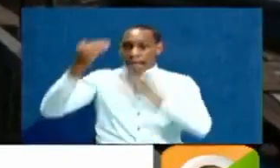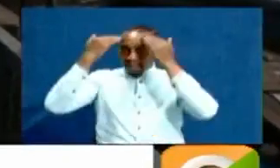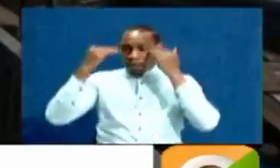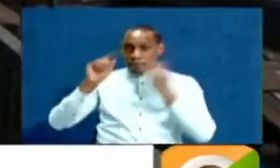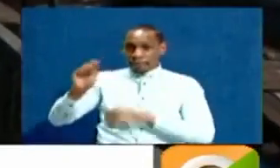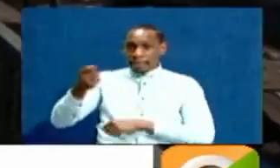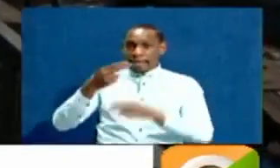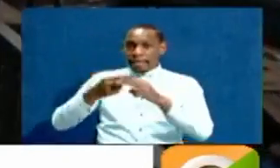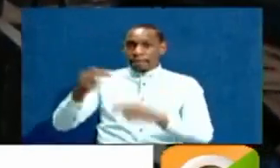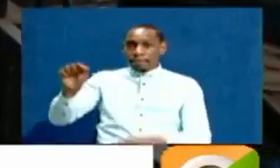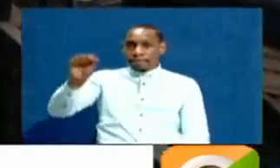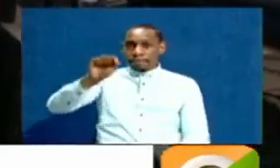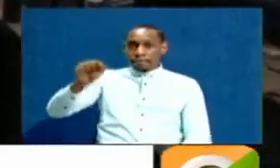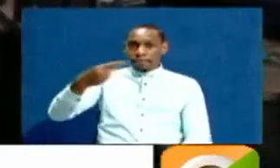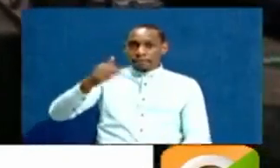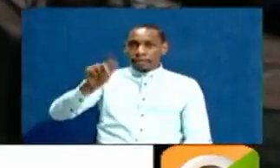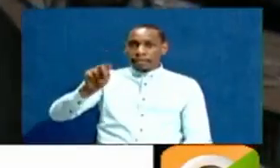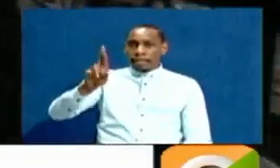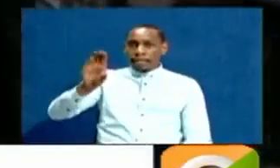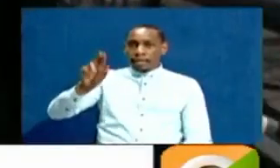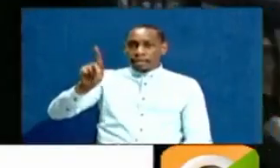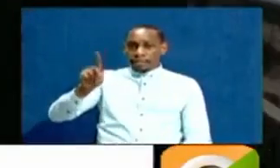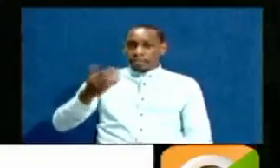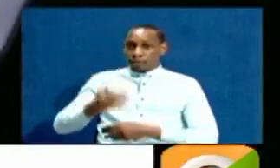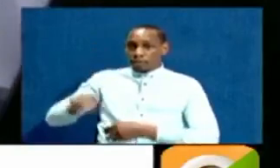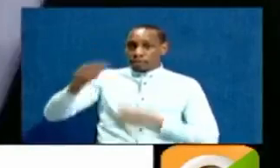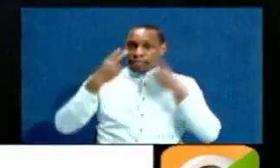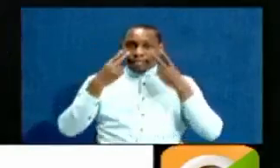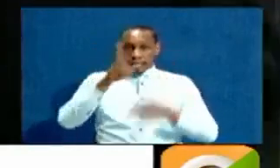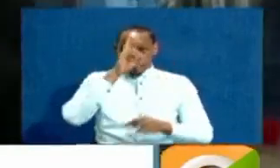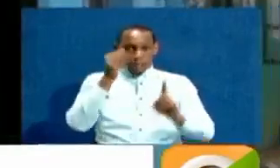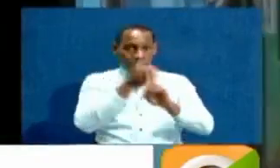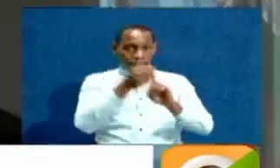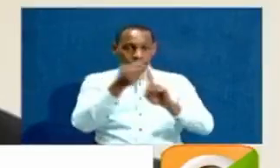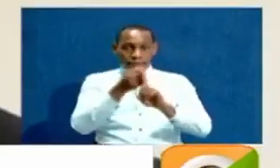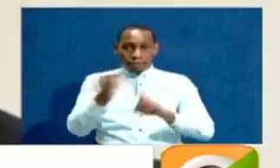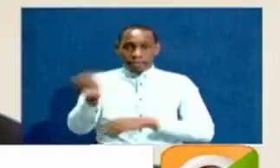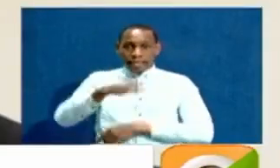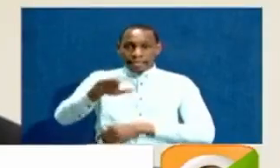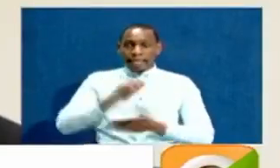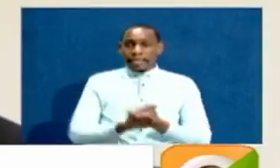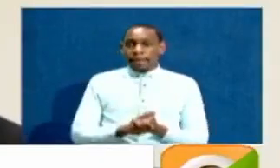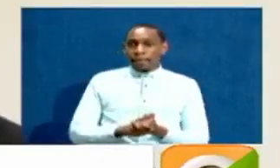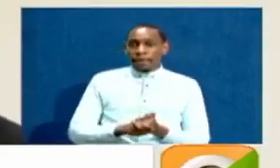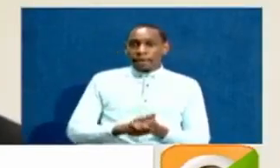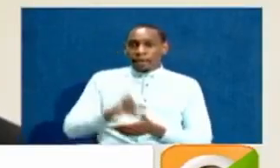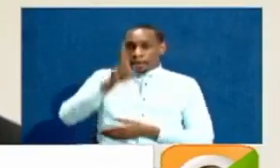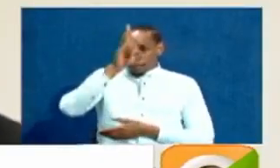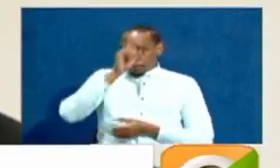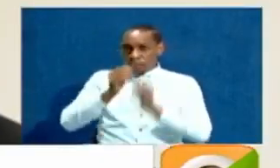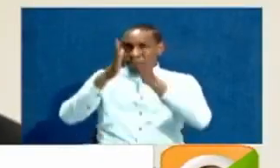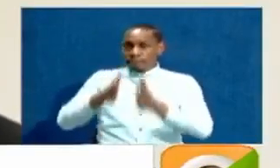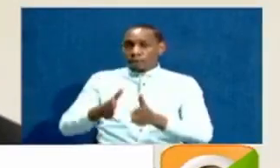Kenya, Shadrack Wambui, who grew up witnessing this type of police brutality in the slums. In the hands of the police officers,